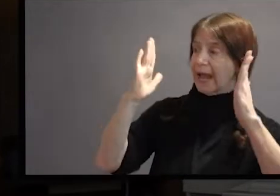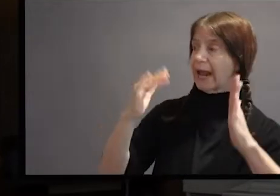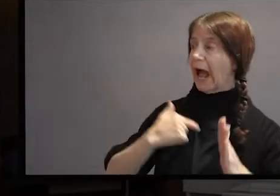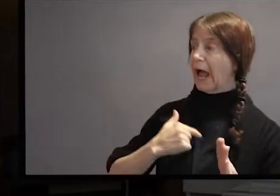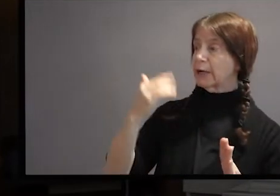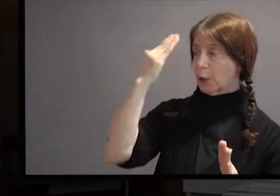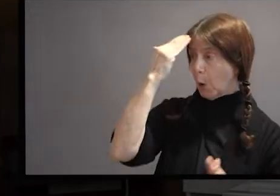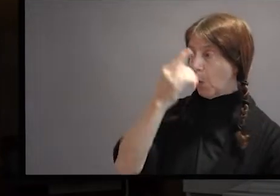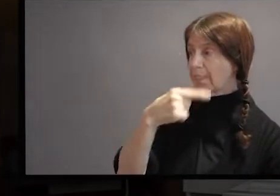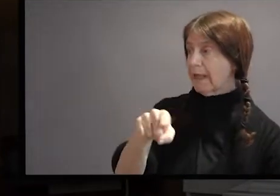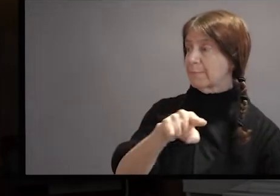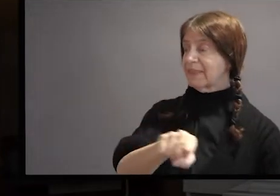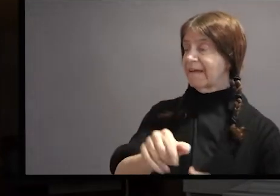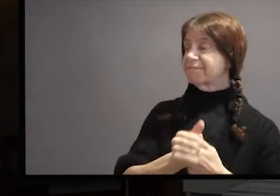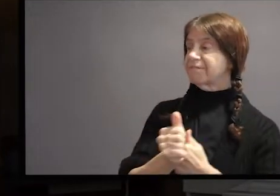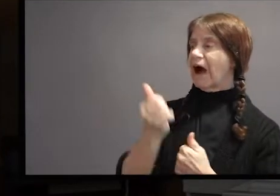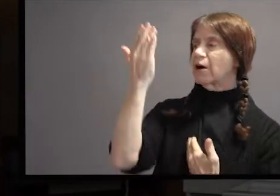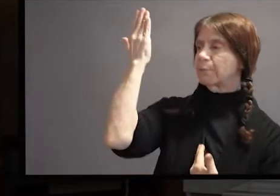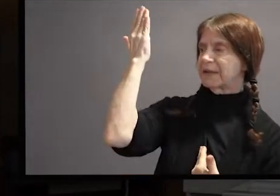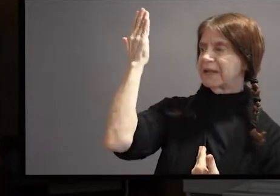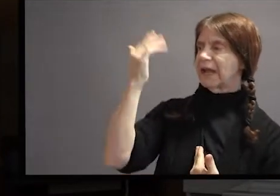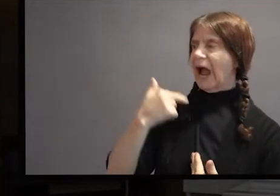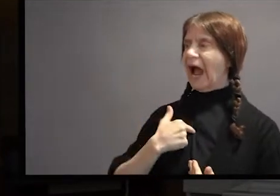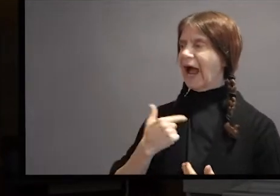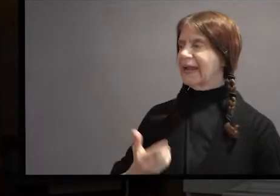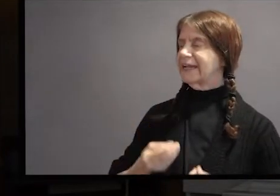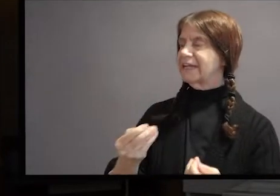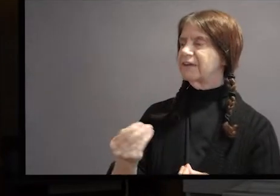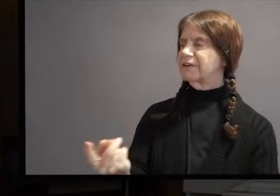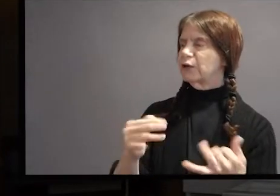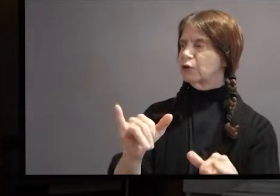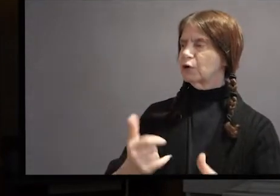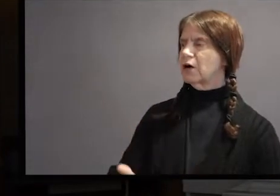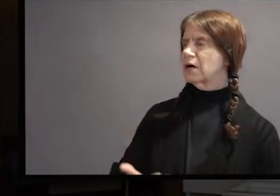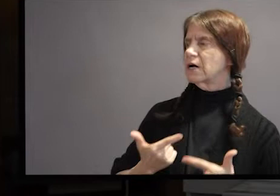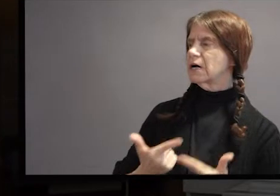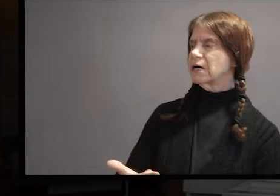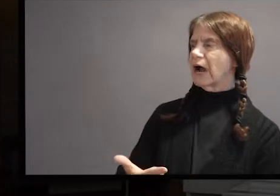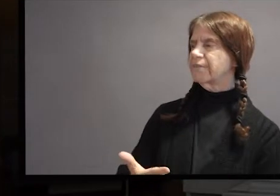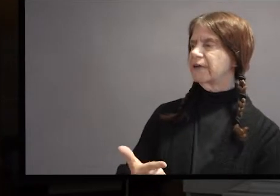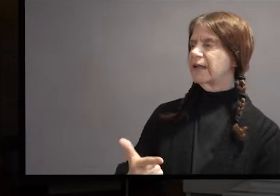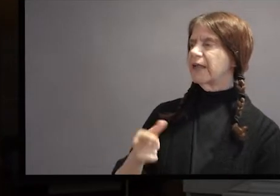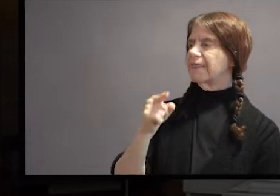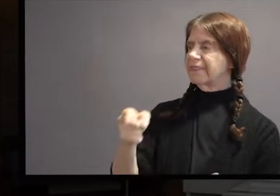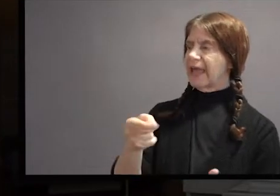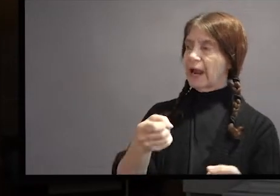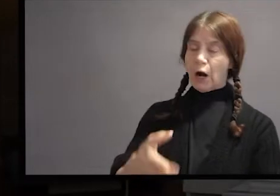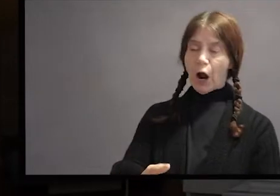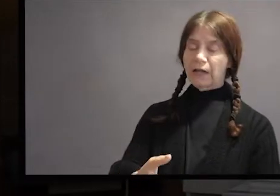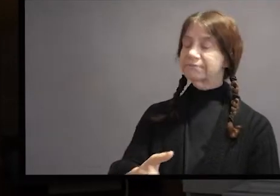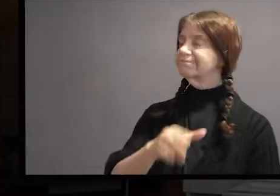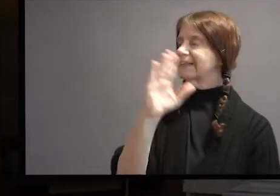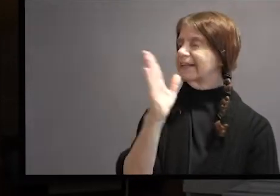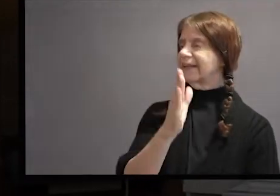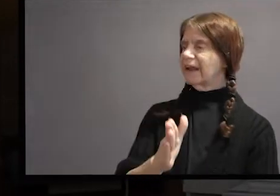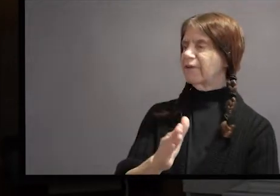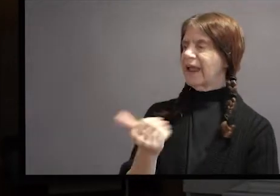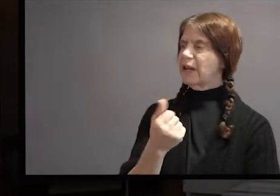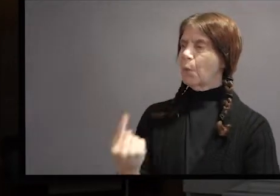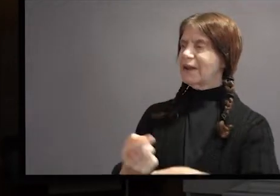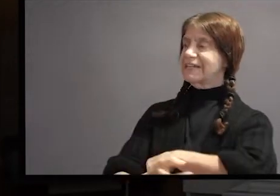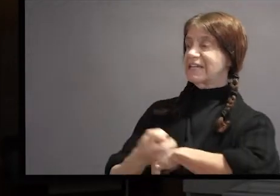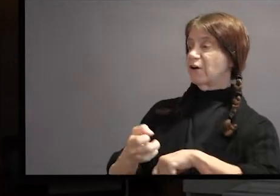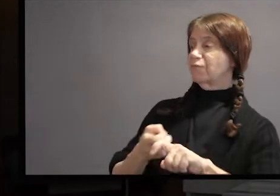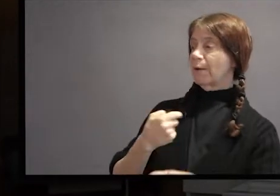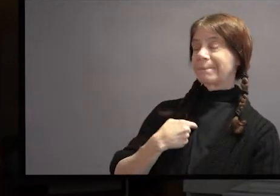follow me. I give them eternal life, and they will never perish, and no one will snatch them out of